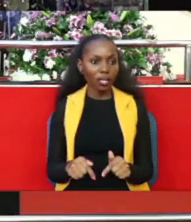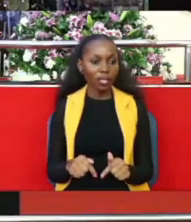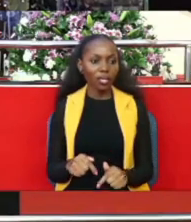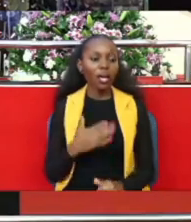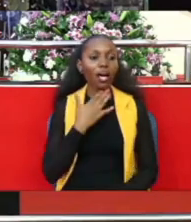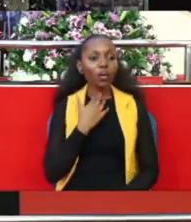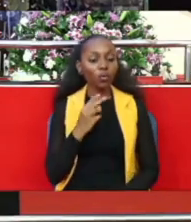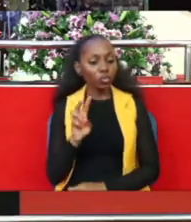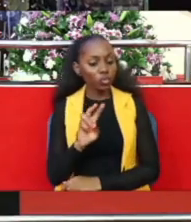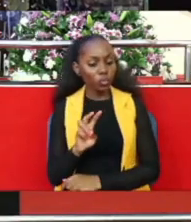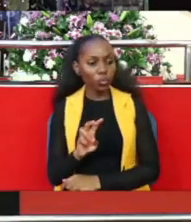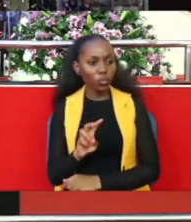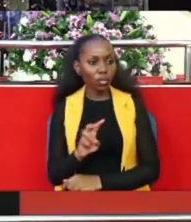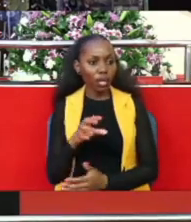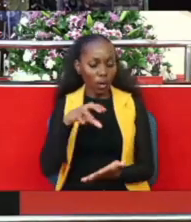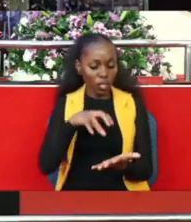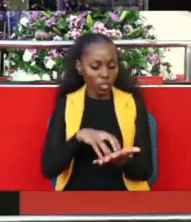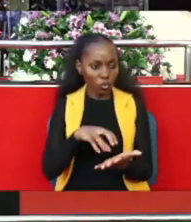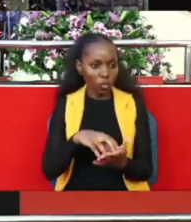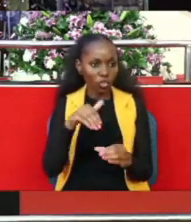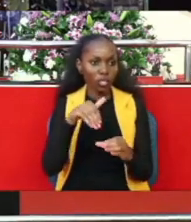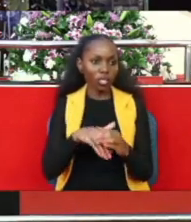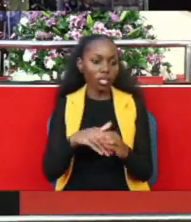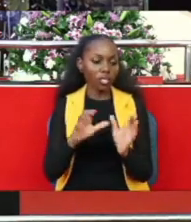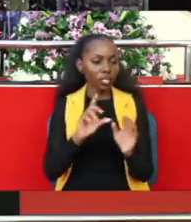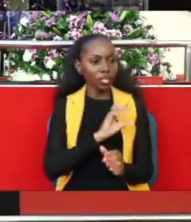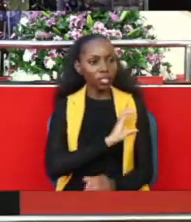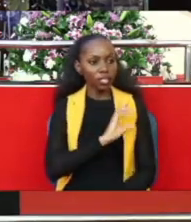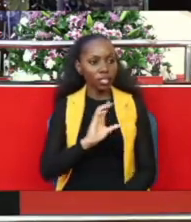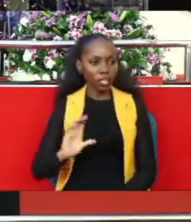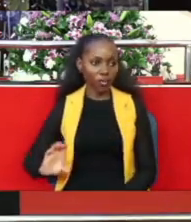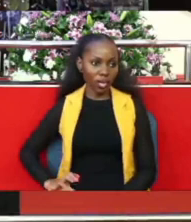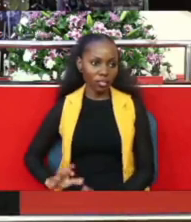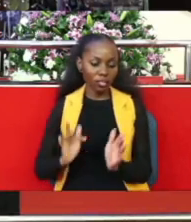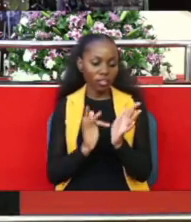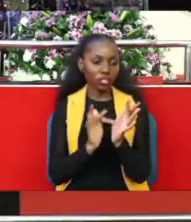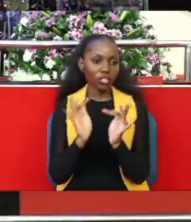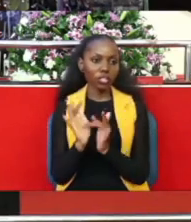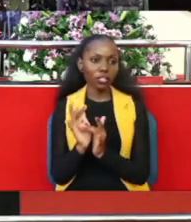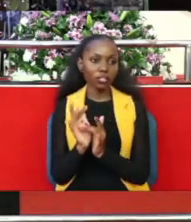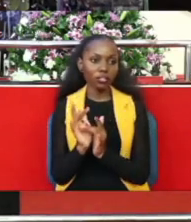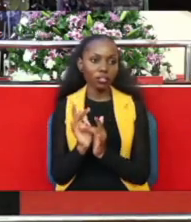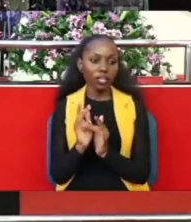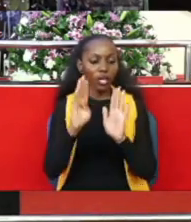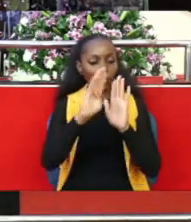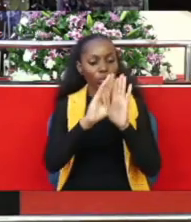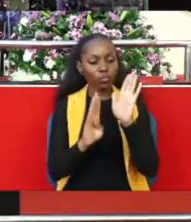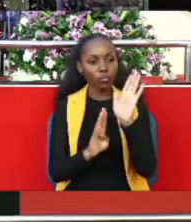leo tukaweze kuangazia hilo jambo. And our key scripture will be coming from the book of Ephesians. Na